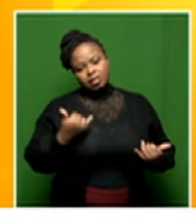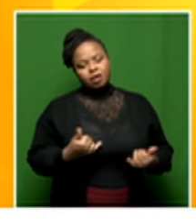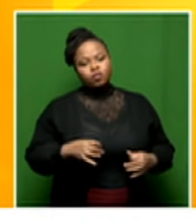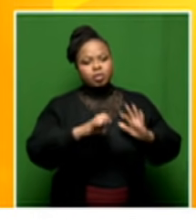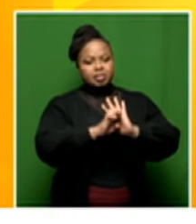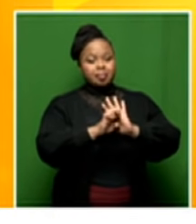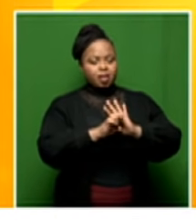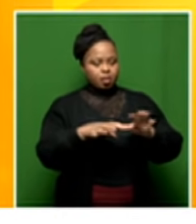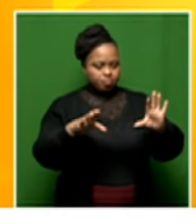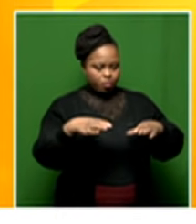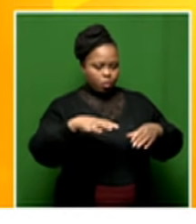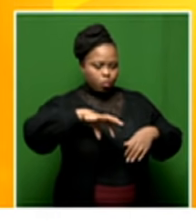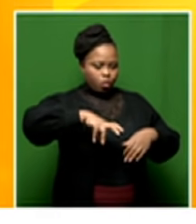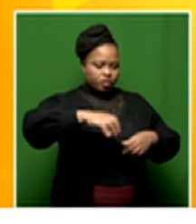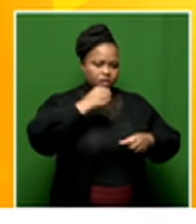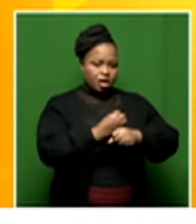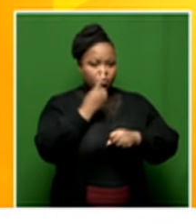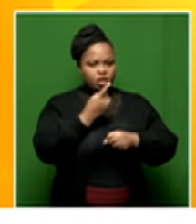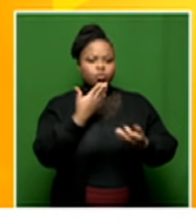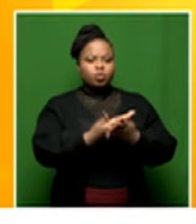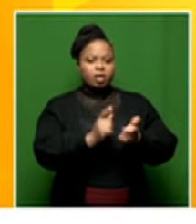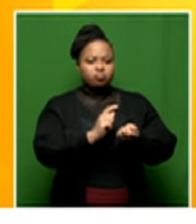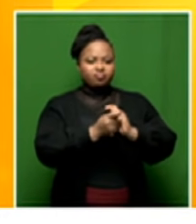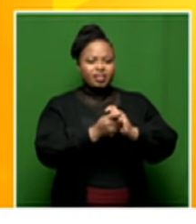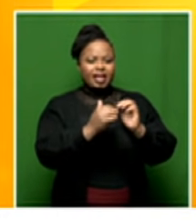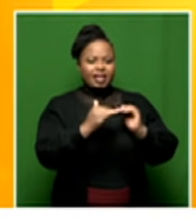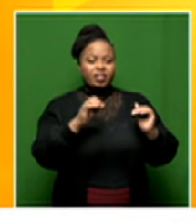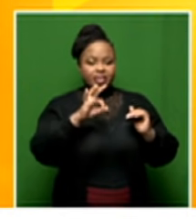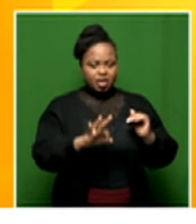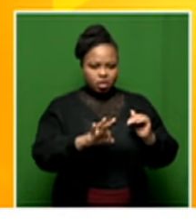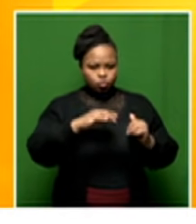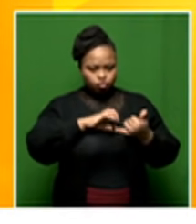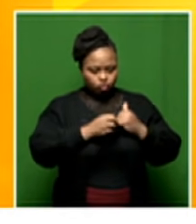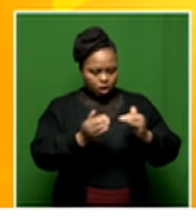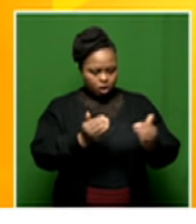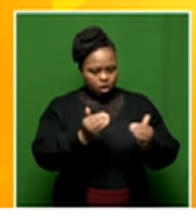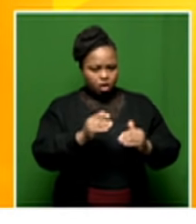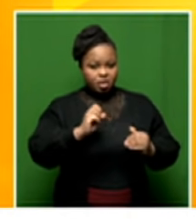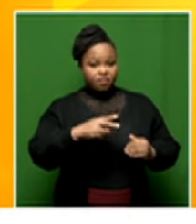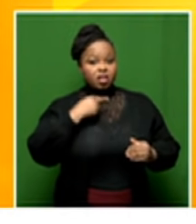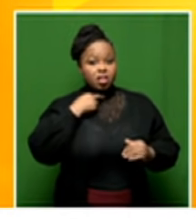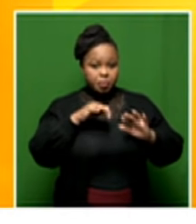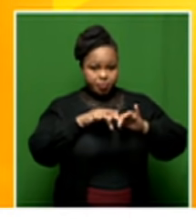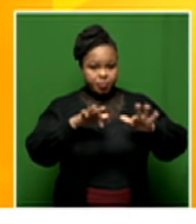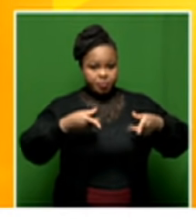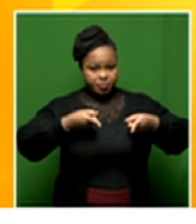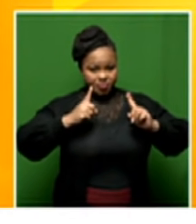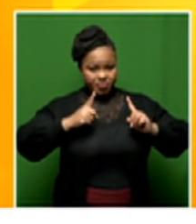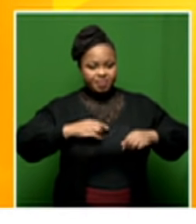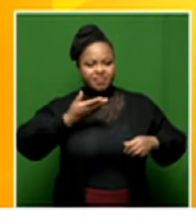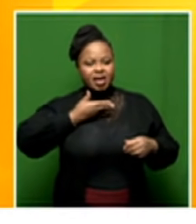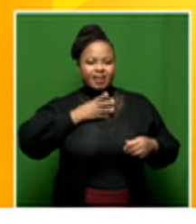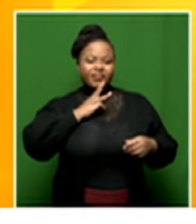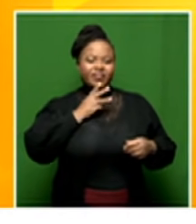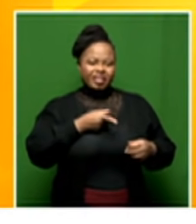example, Gauteng, you may have an adjusted level 3, for example, to manage that if we are unable to control the current